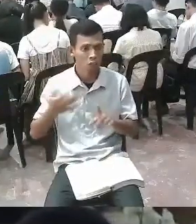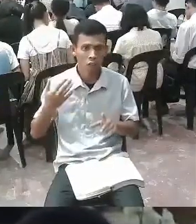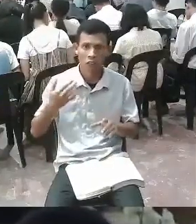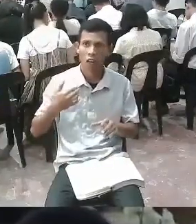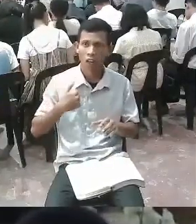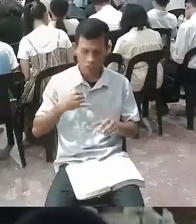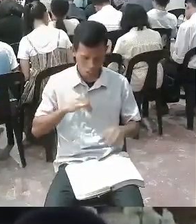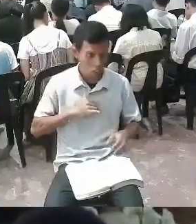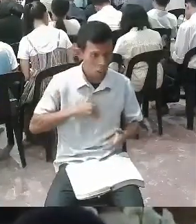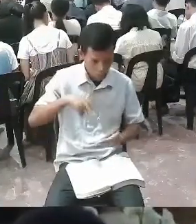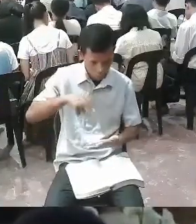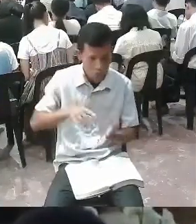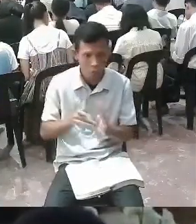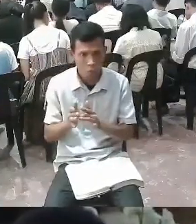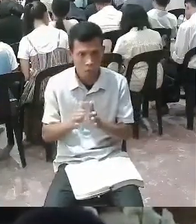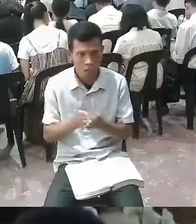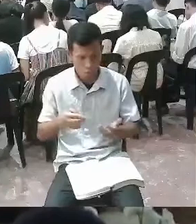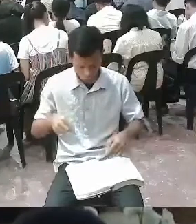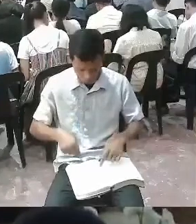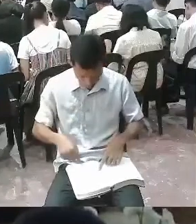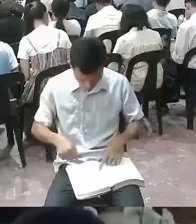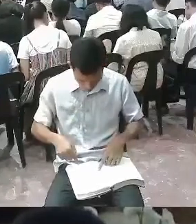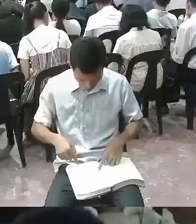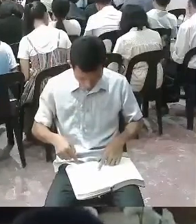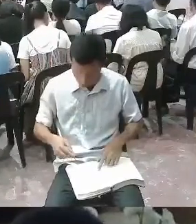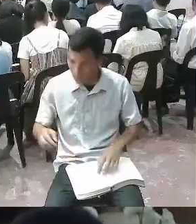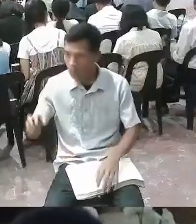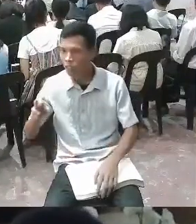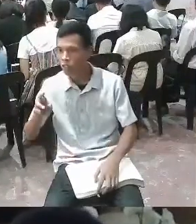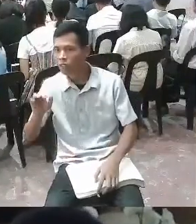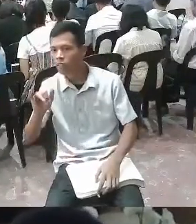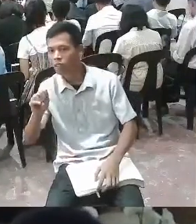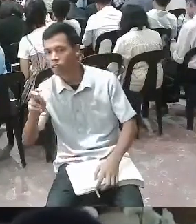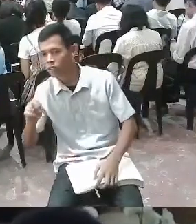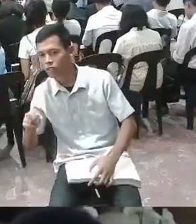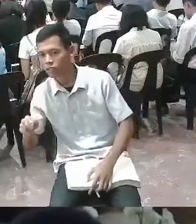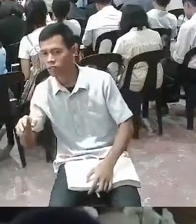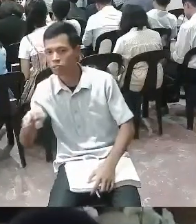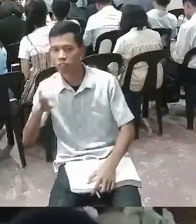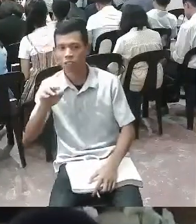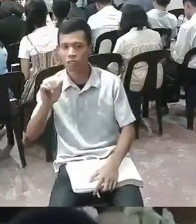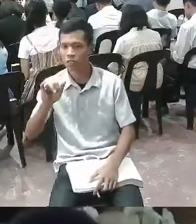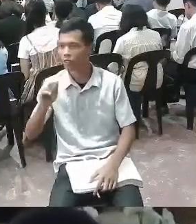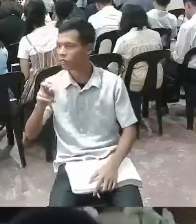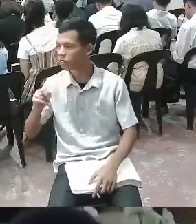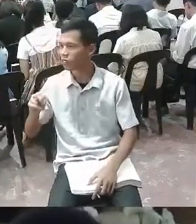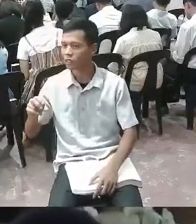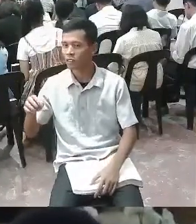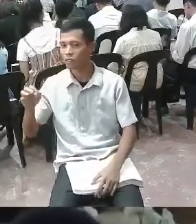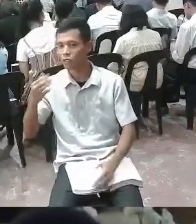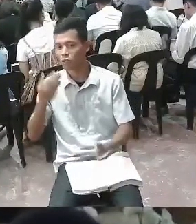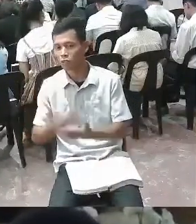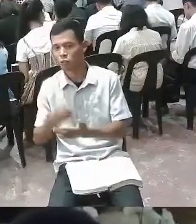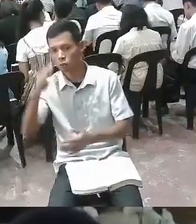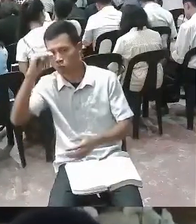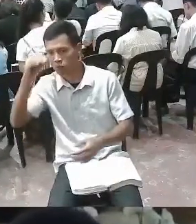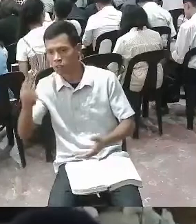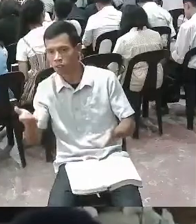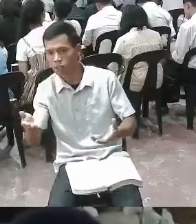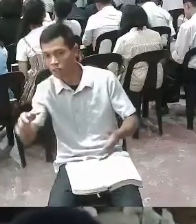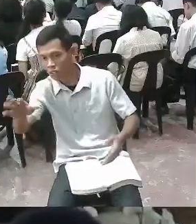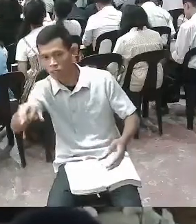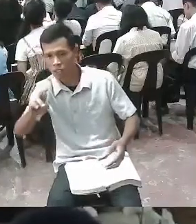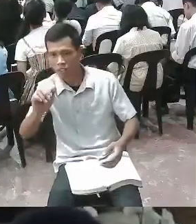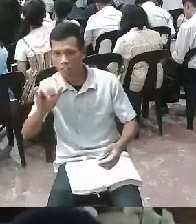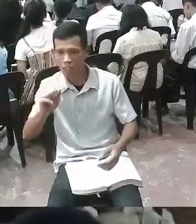when I read my Bible through, where's Ryan at? The preacher buddy, your little preacher buddy, where's her? Okay,